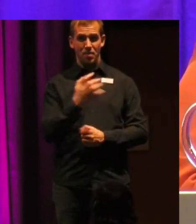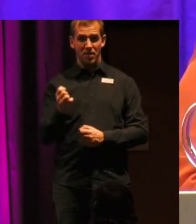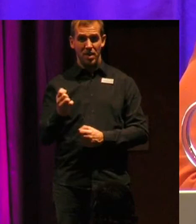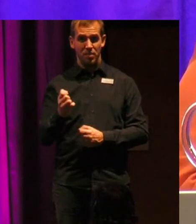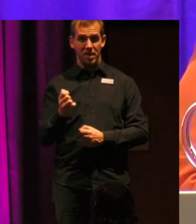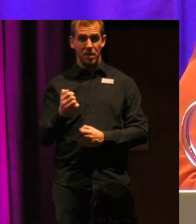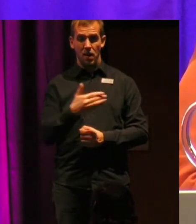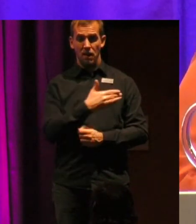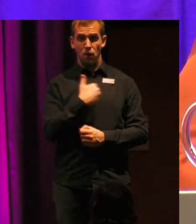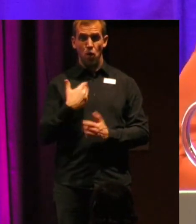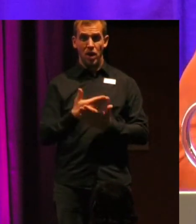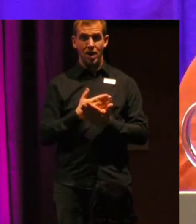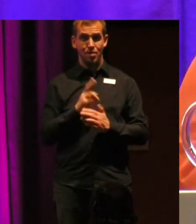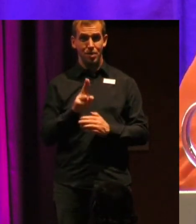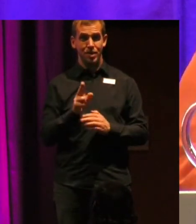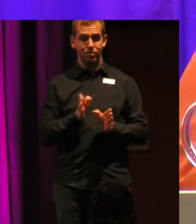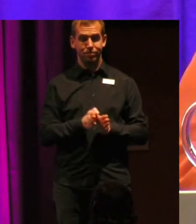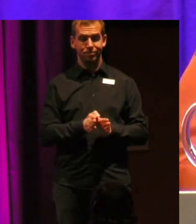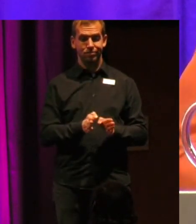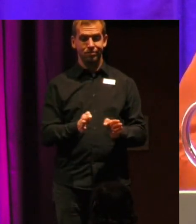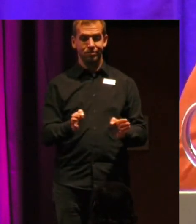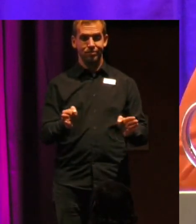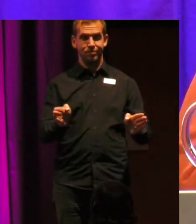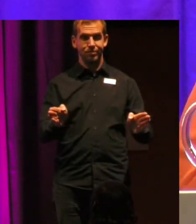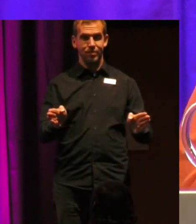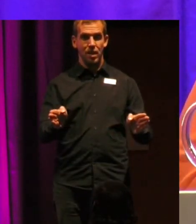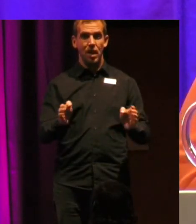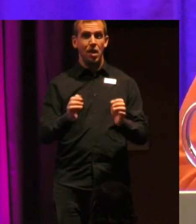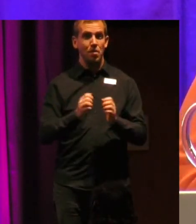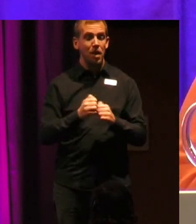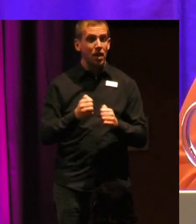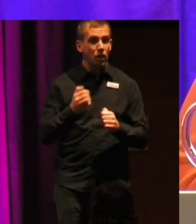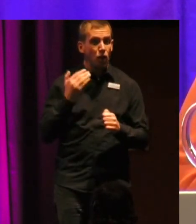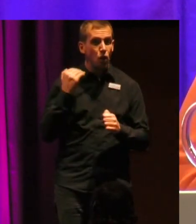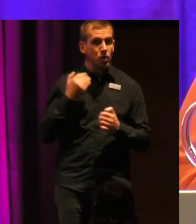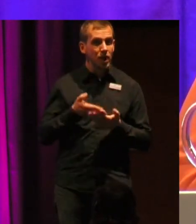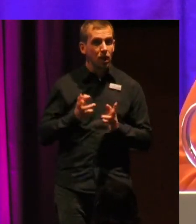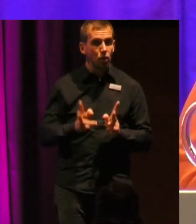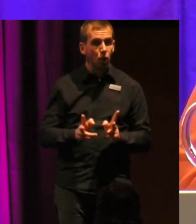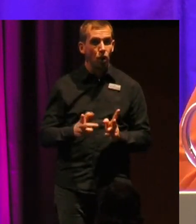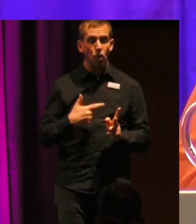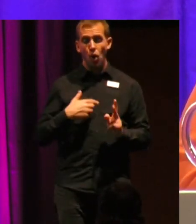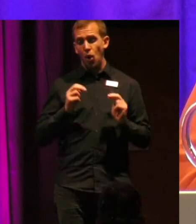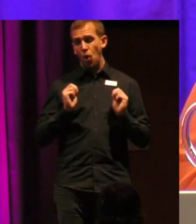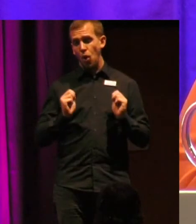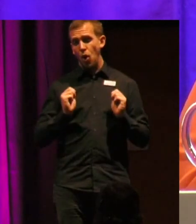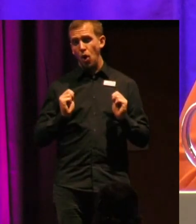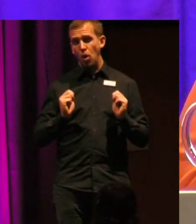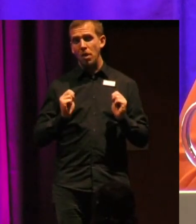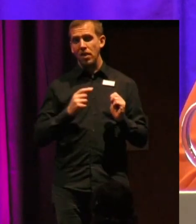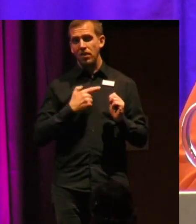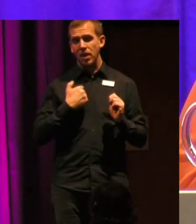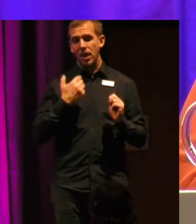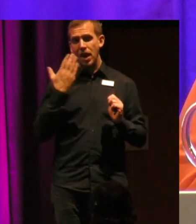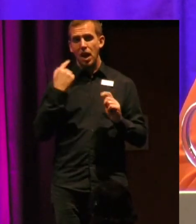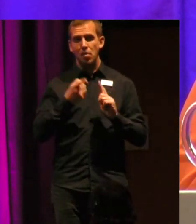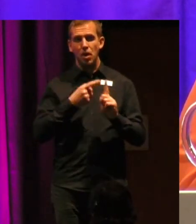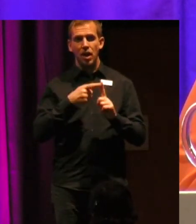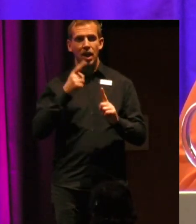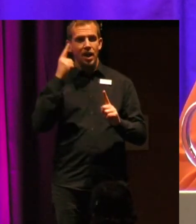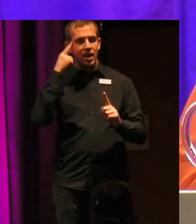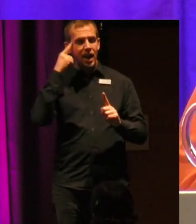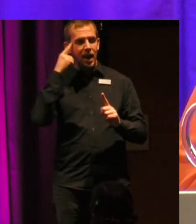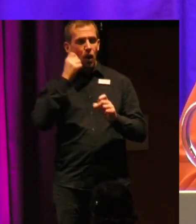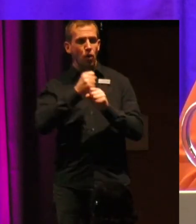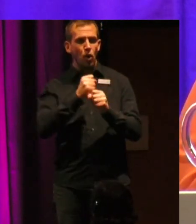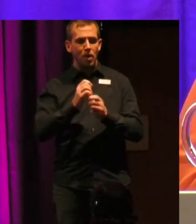country. But I remember a time where that wasn't what we were seeing. So, my hope is that we can really start to think and work towards